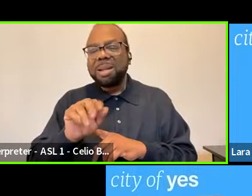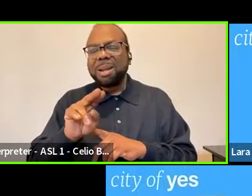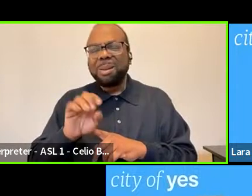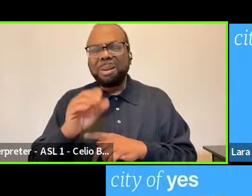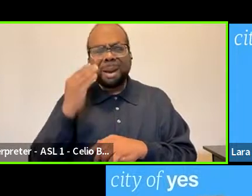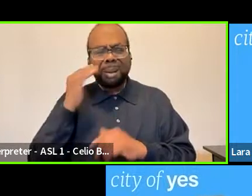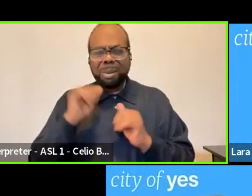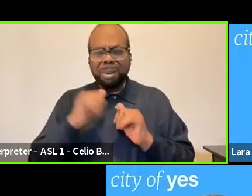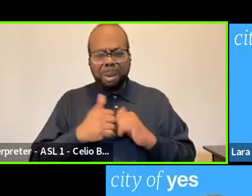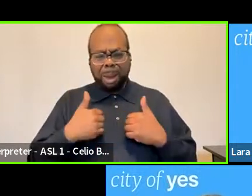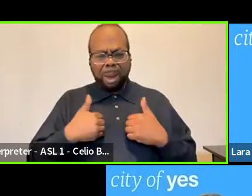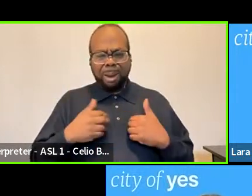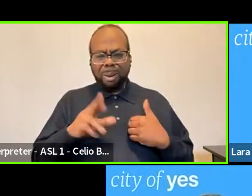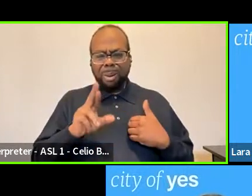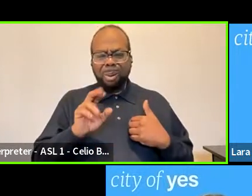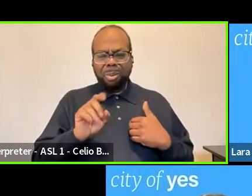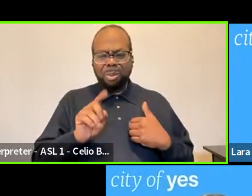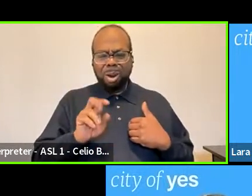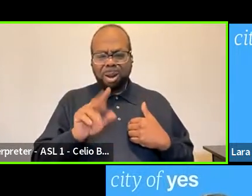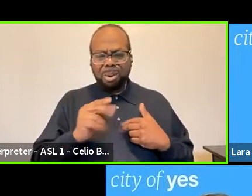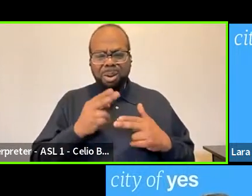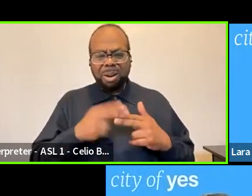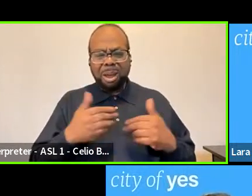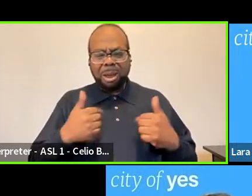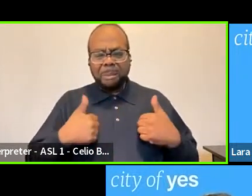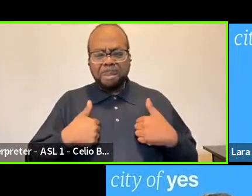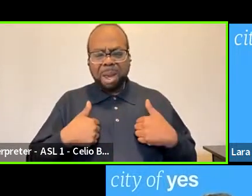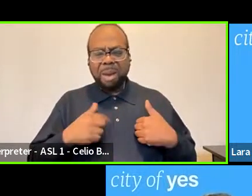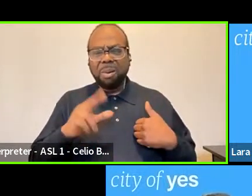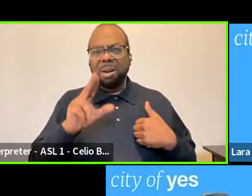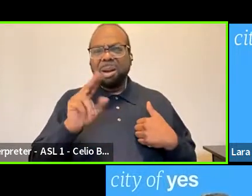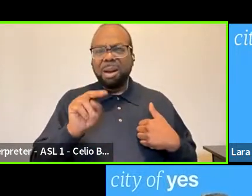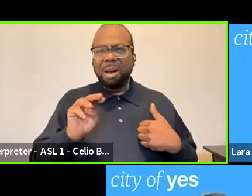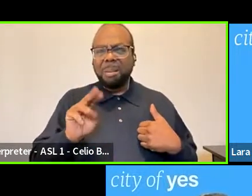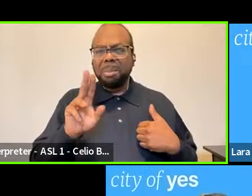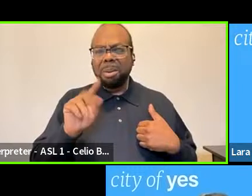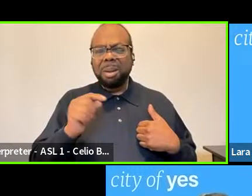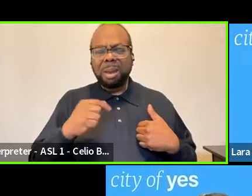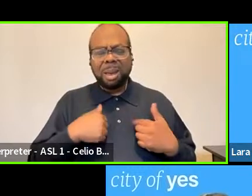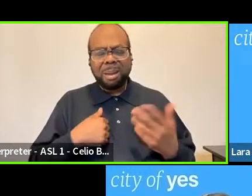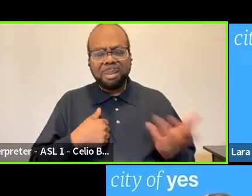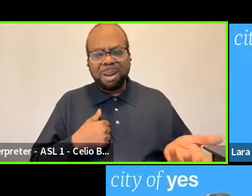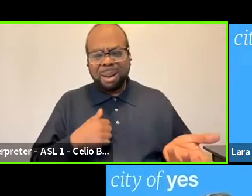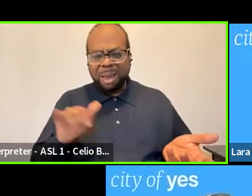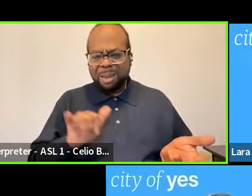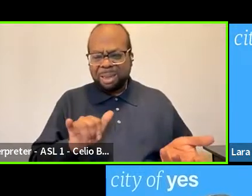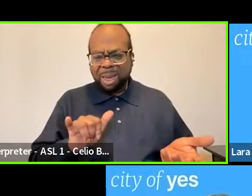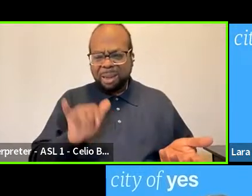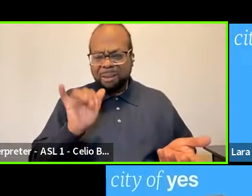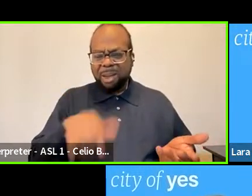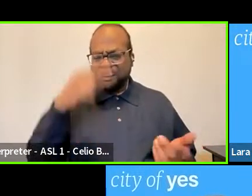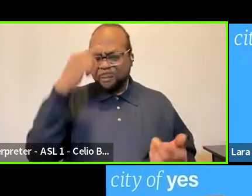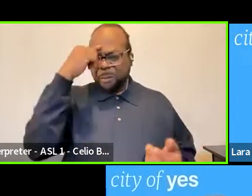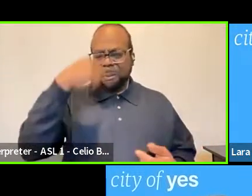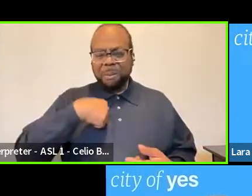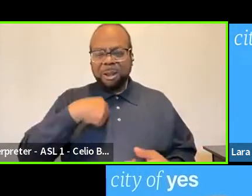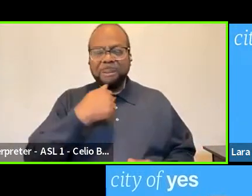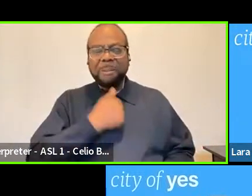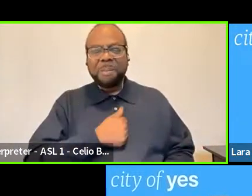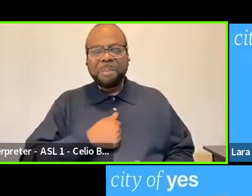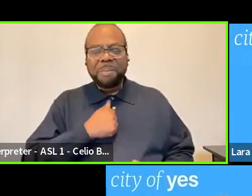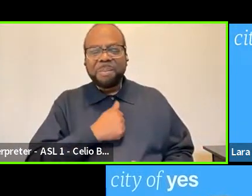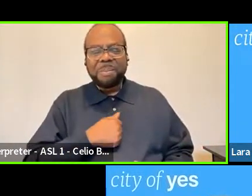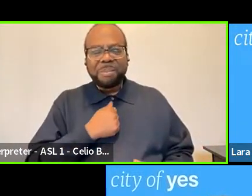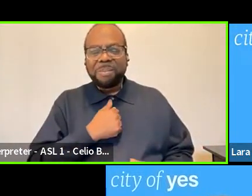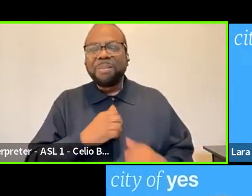Sorry. Yeah. I wasn't sure because mine was unmuting and I was just like, is that for me or not? But sorry about that. Sorry